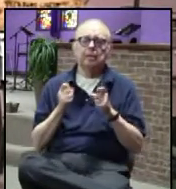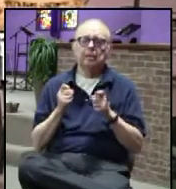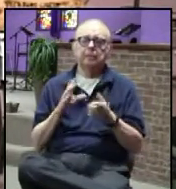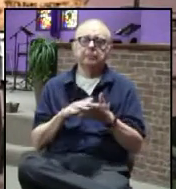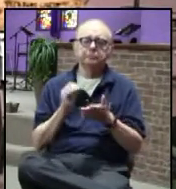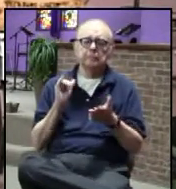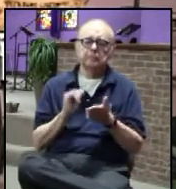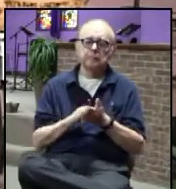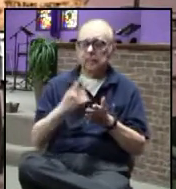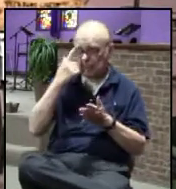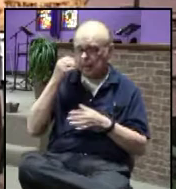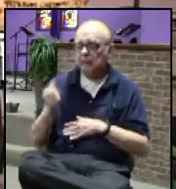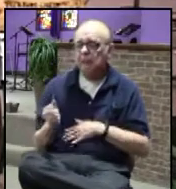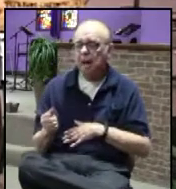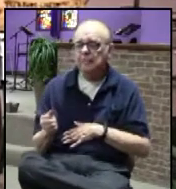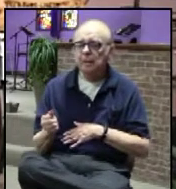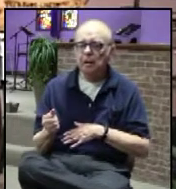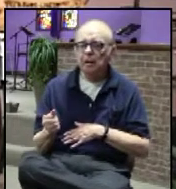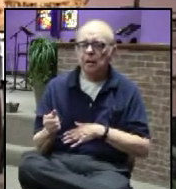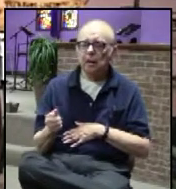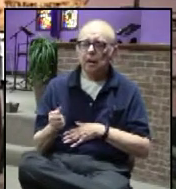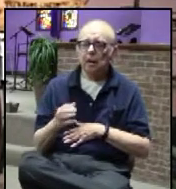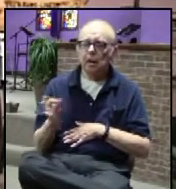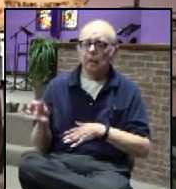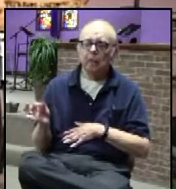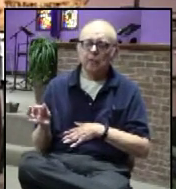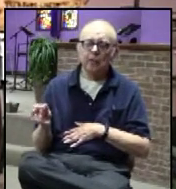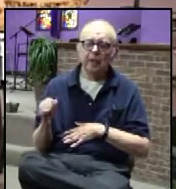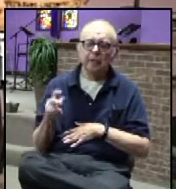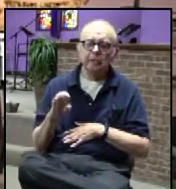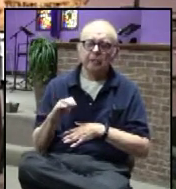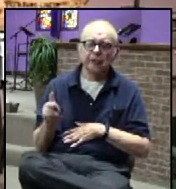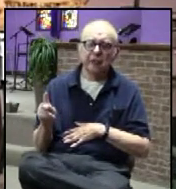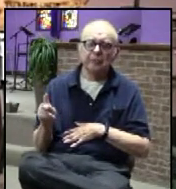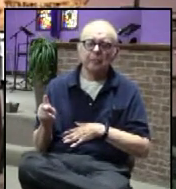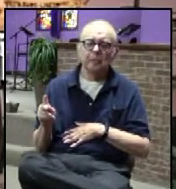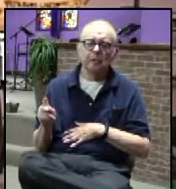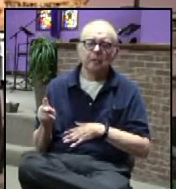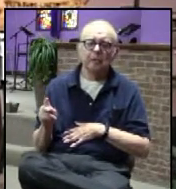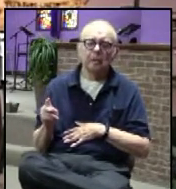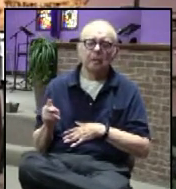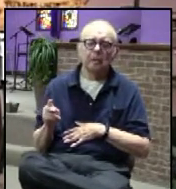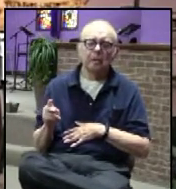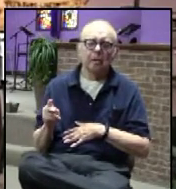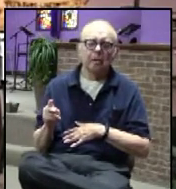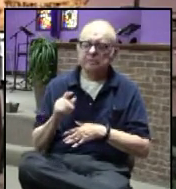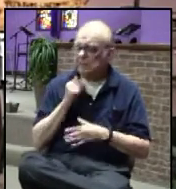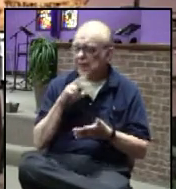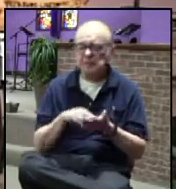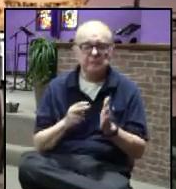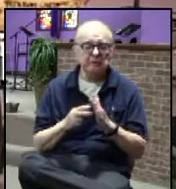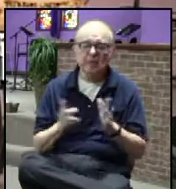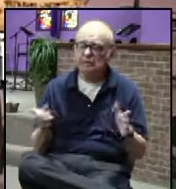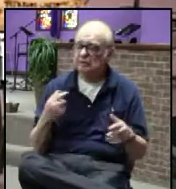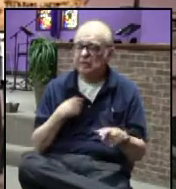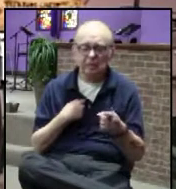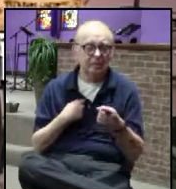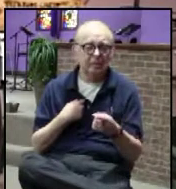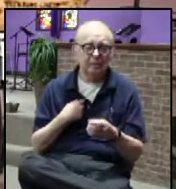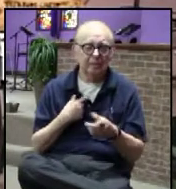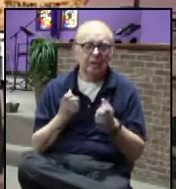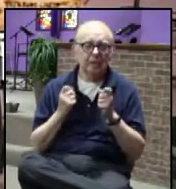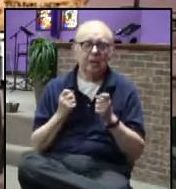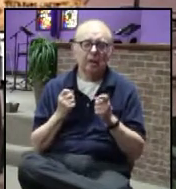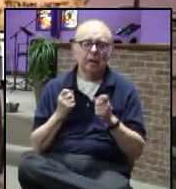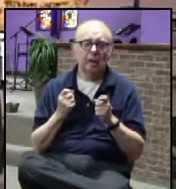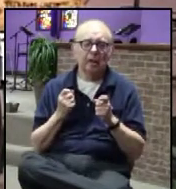found out that that dime or that stamp, which didn't really mean much to you, all of a